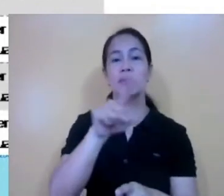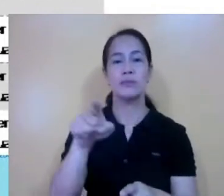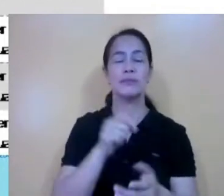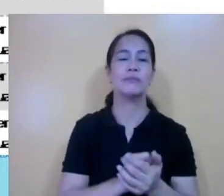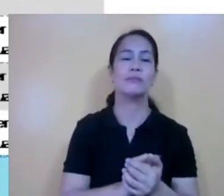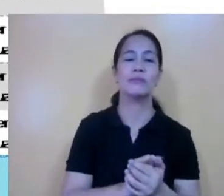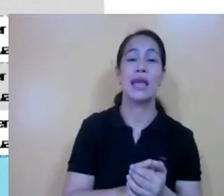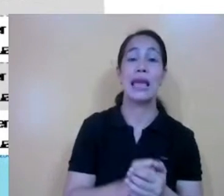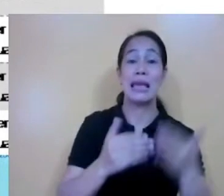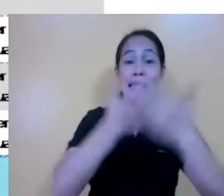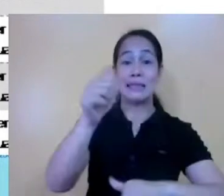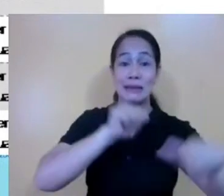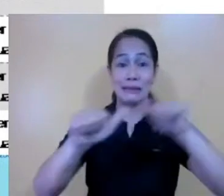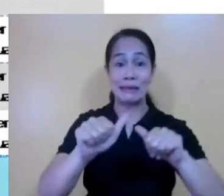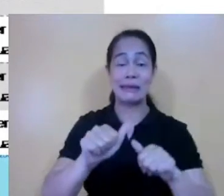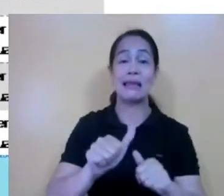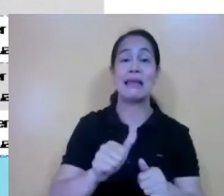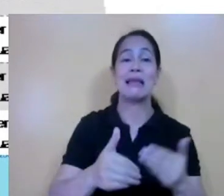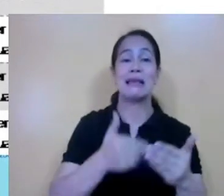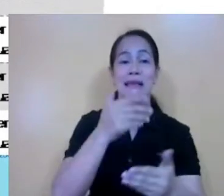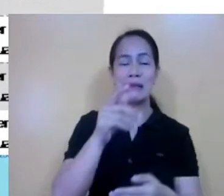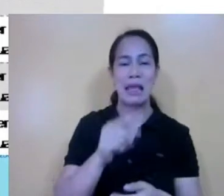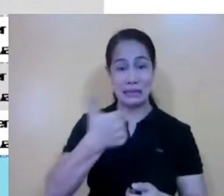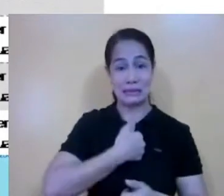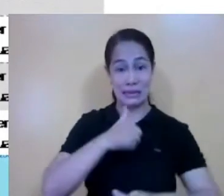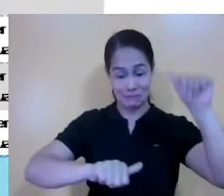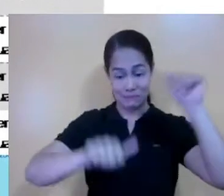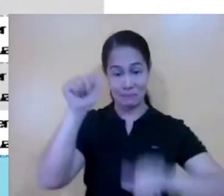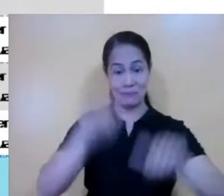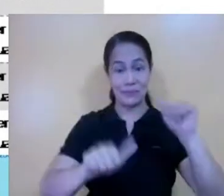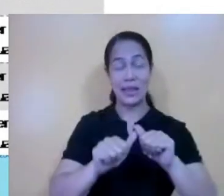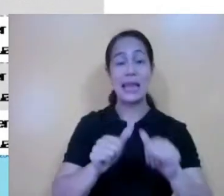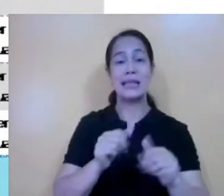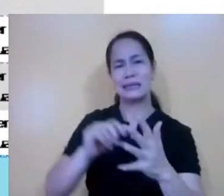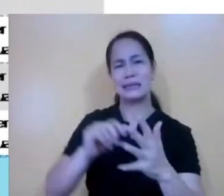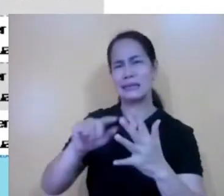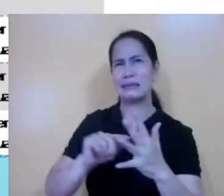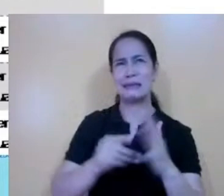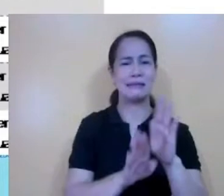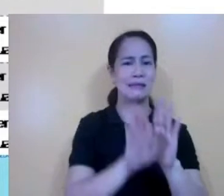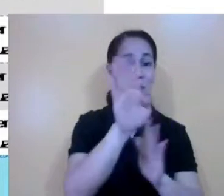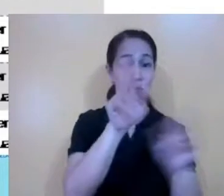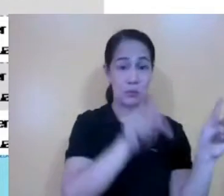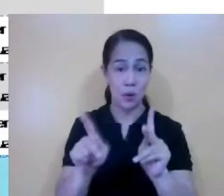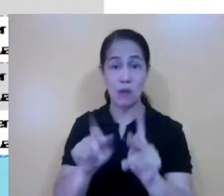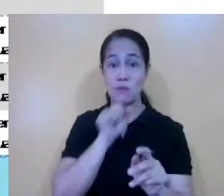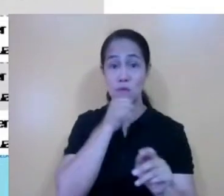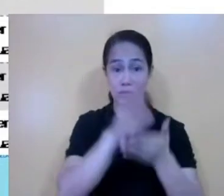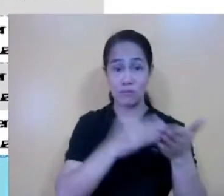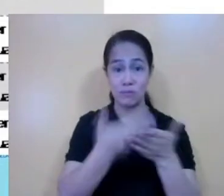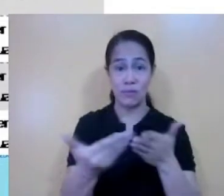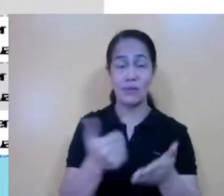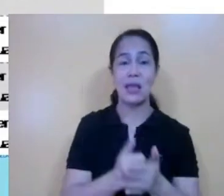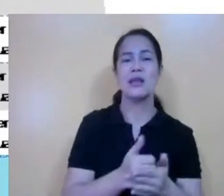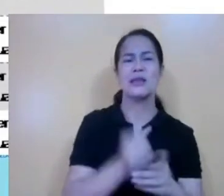for phase 1 is the self-assessment with initial development planning. So the old schedule was September 2021, but in